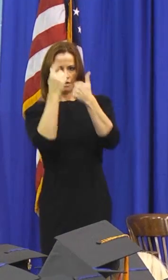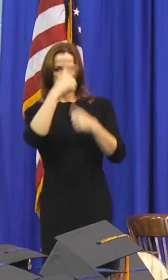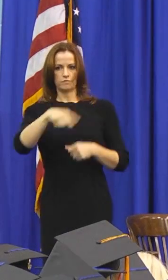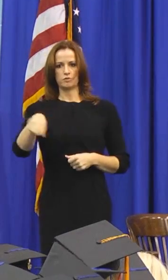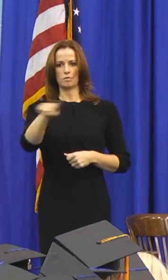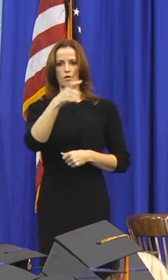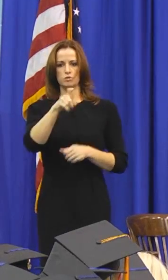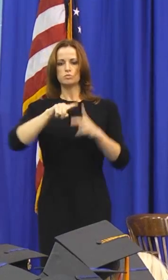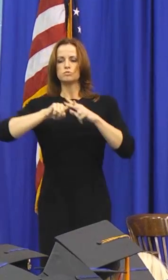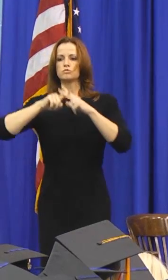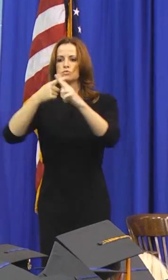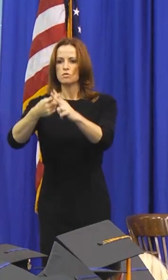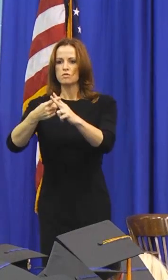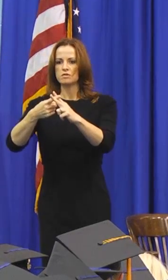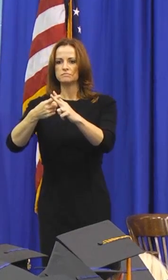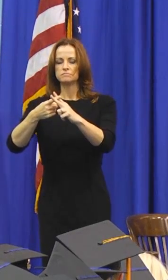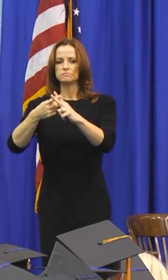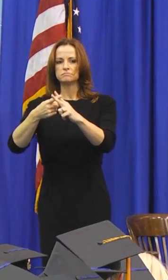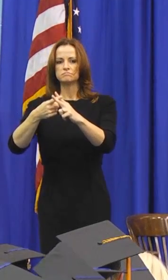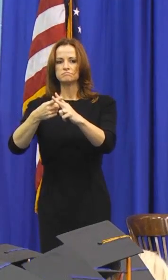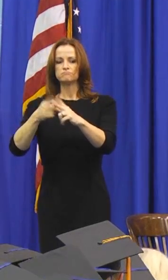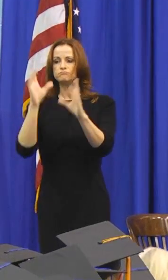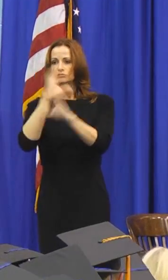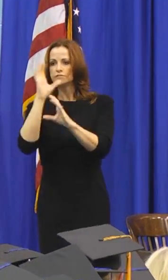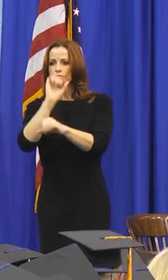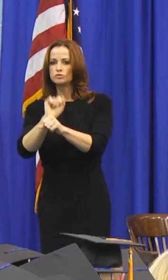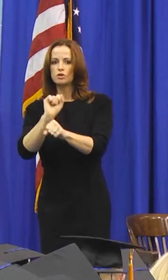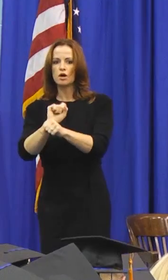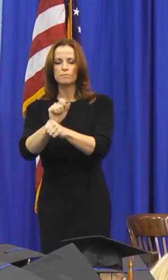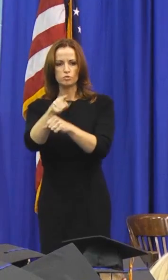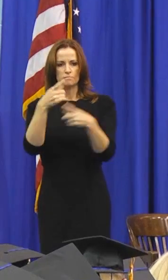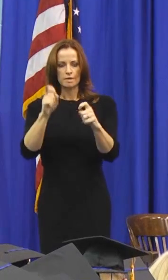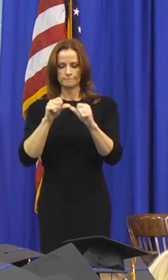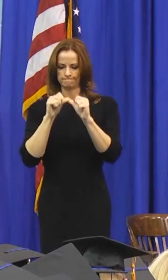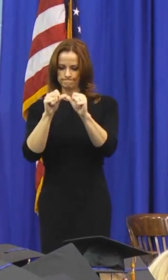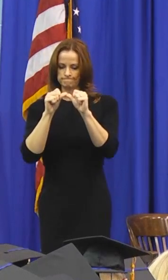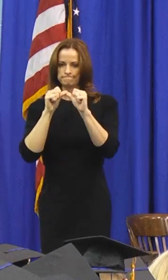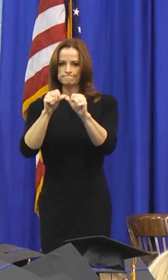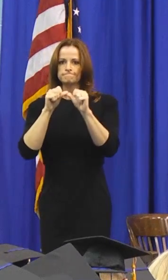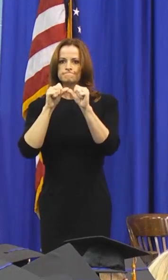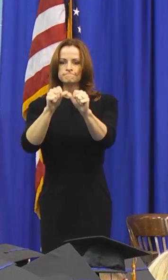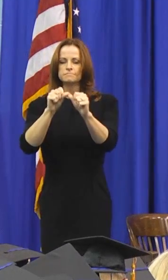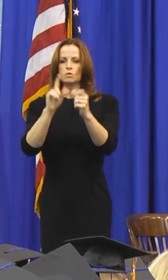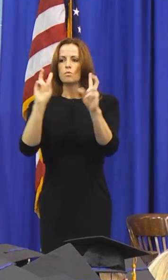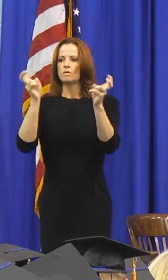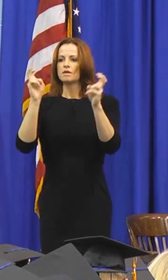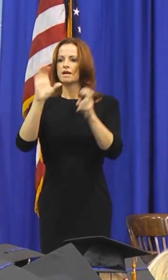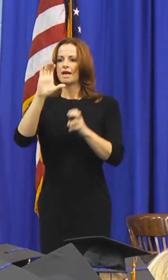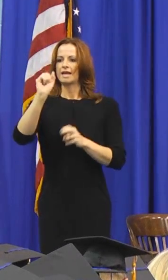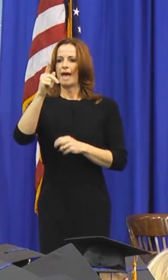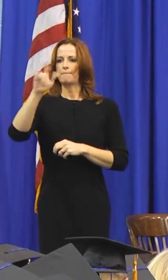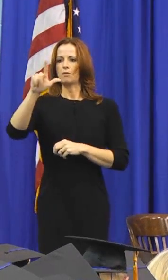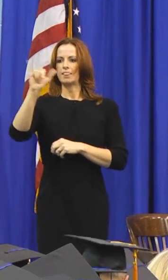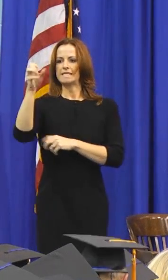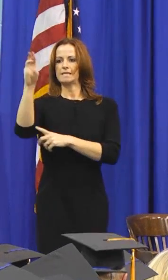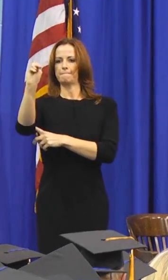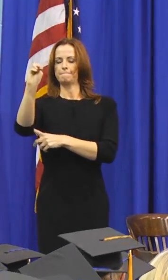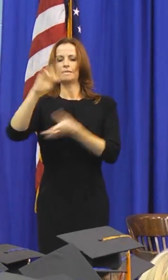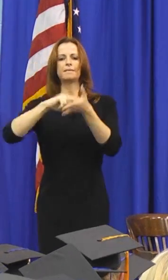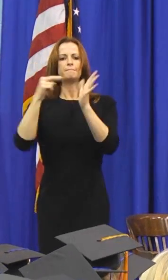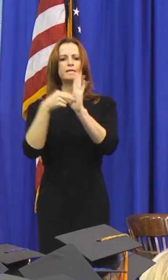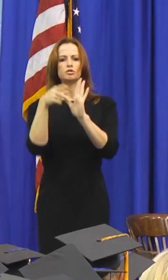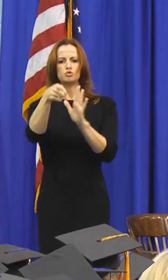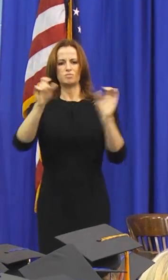now, must believe in the spirit of what we call capitalism in this country that encourages individuals to have